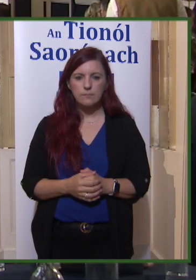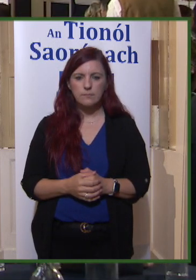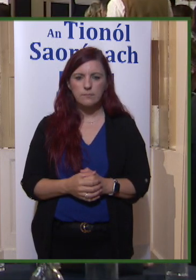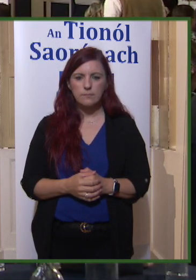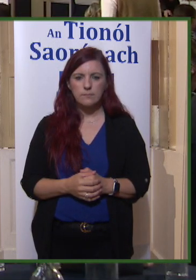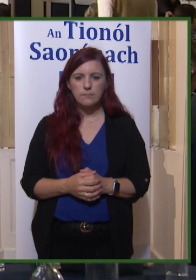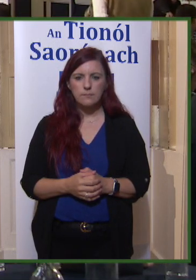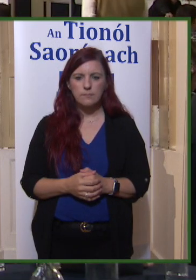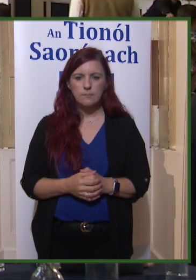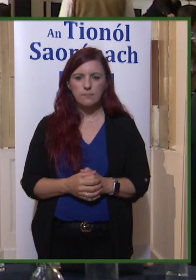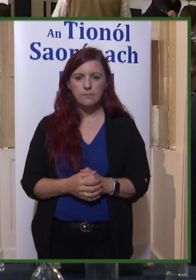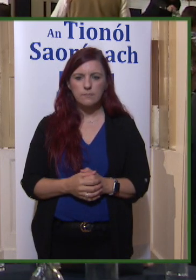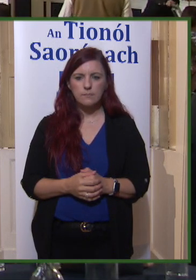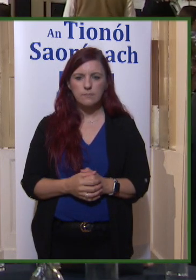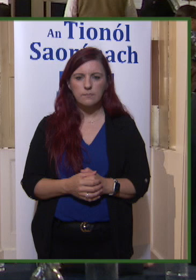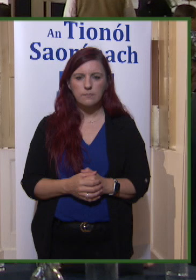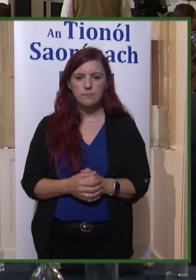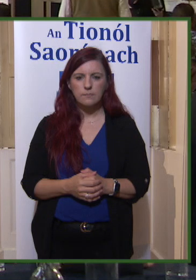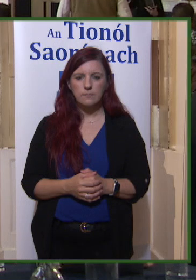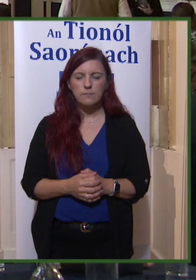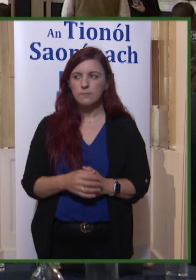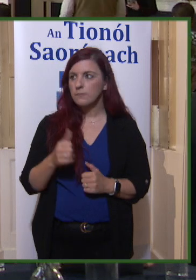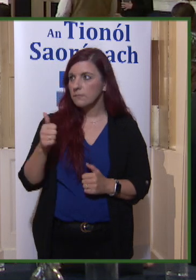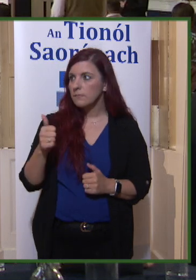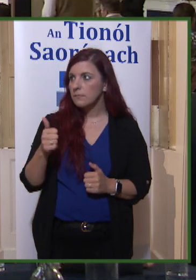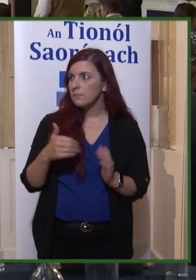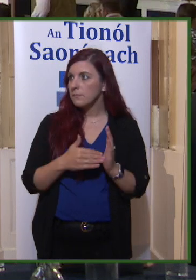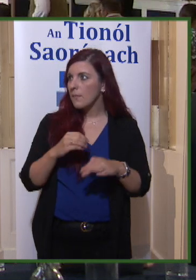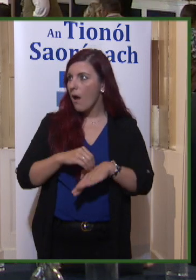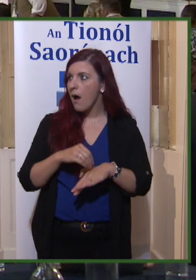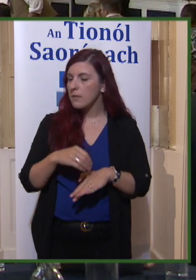No, have you? Yeah. There you go. Yeah. Okay.